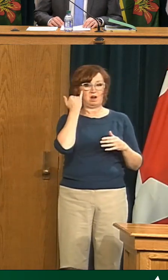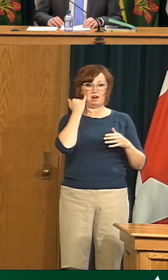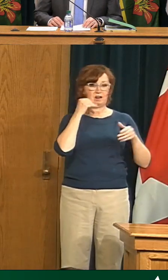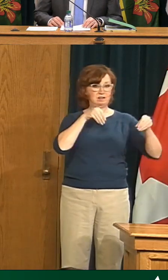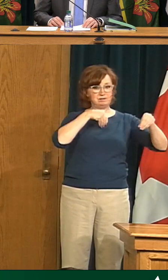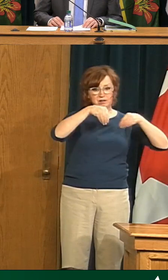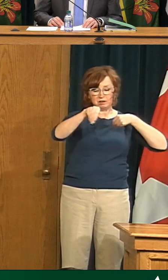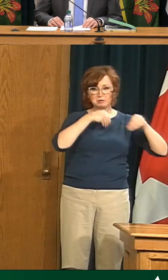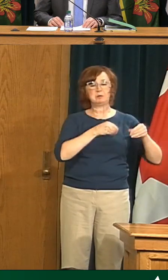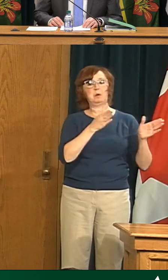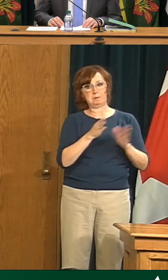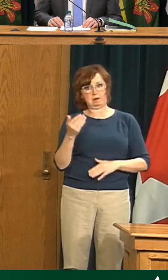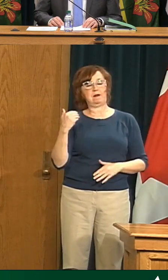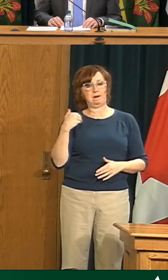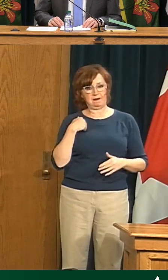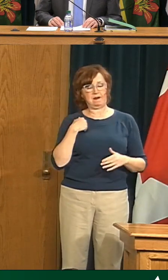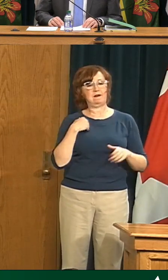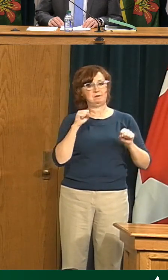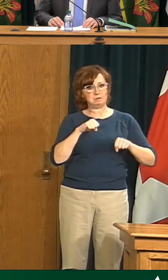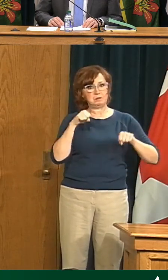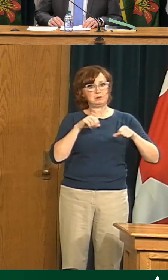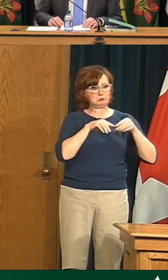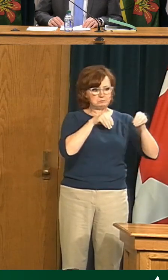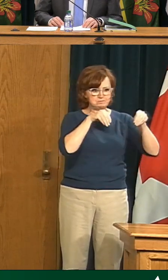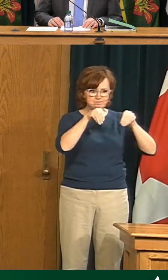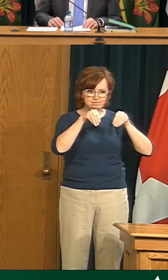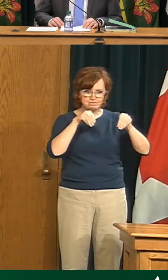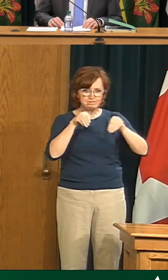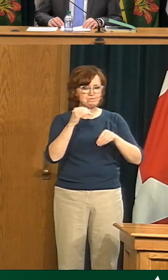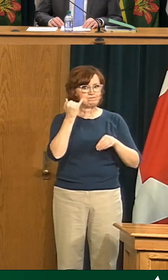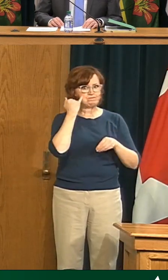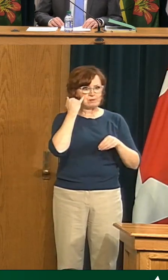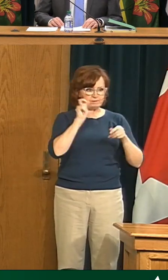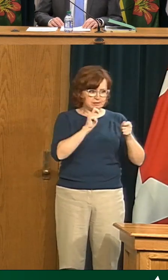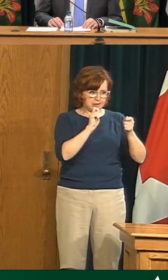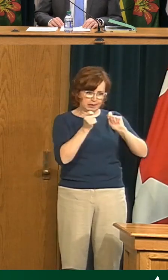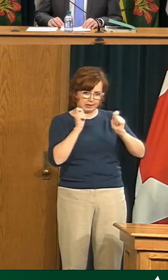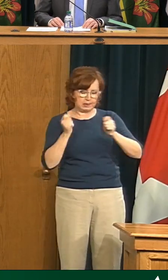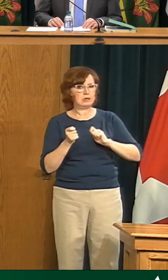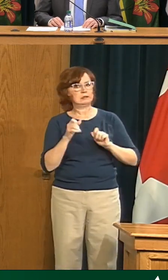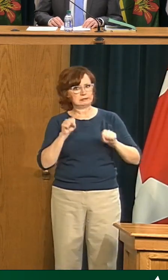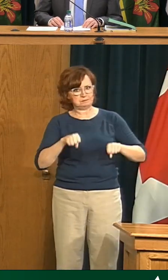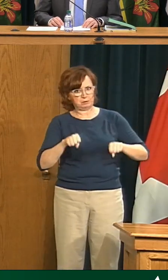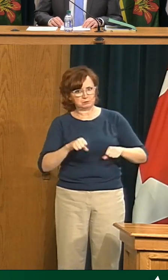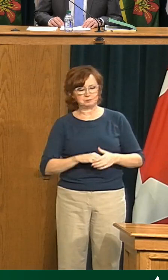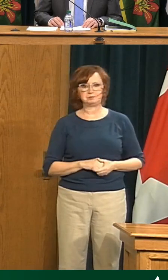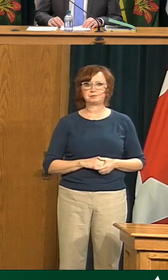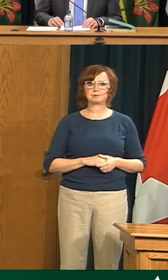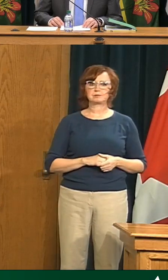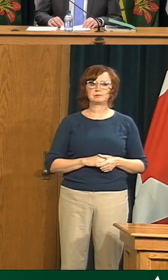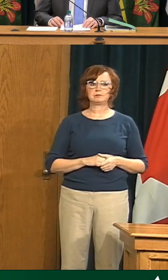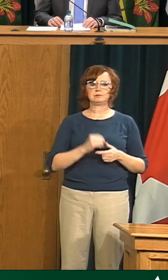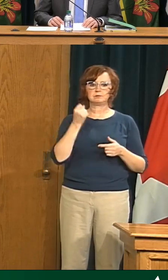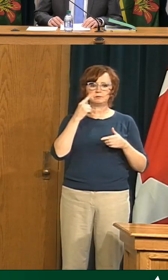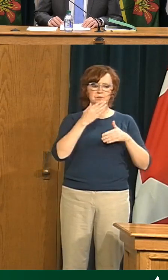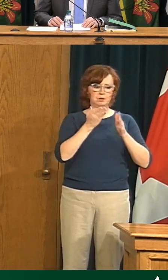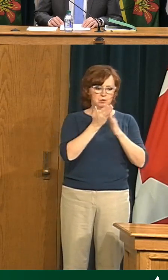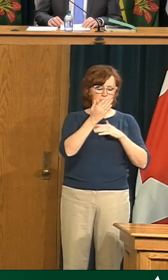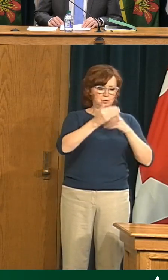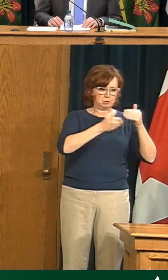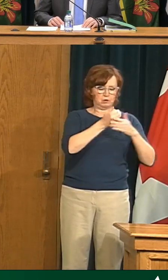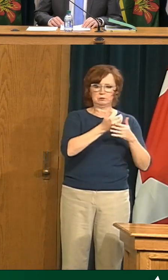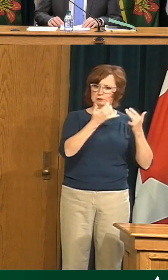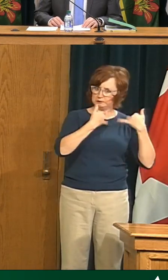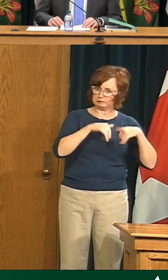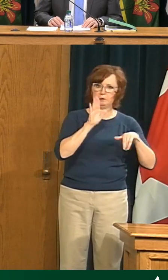required. As we move through this reopening process, we will continue testing and continue contact tracing, and we will